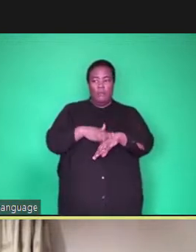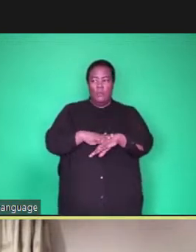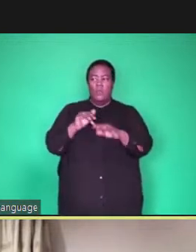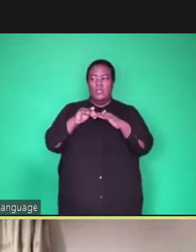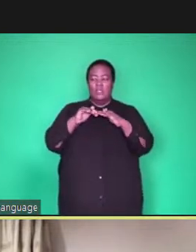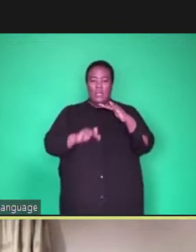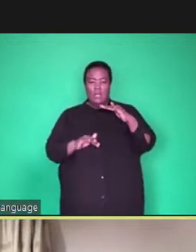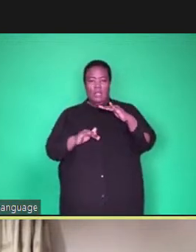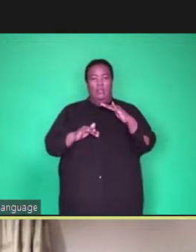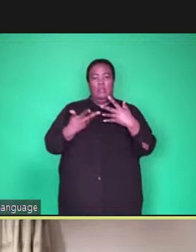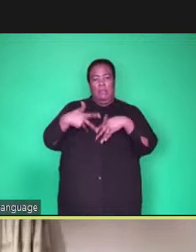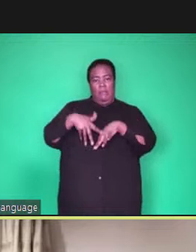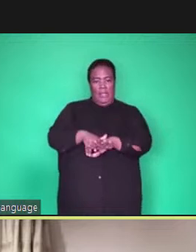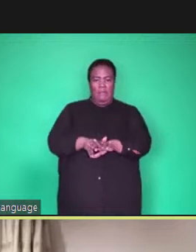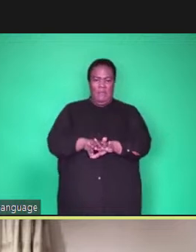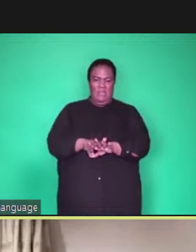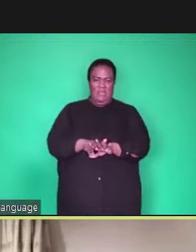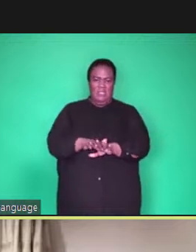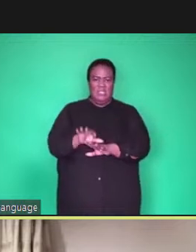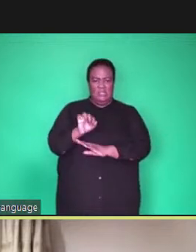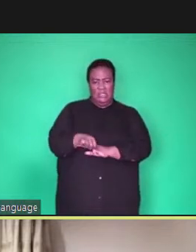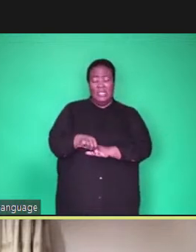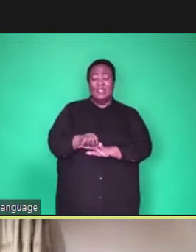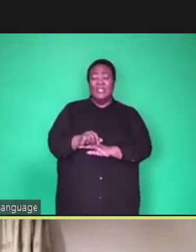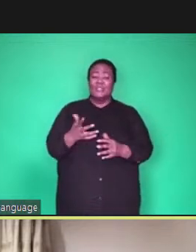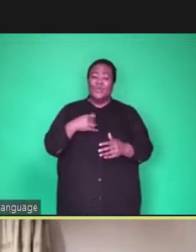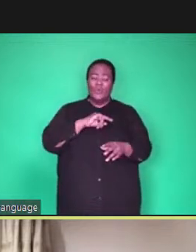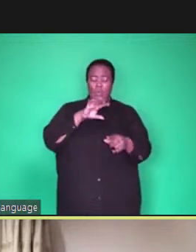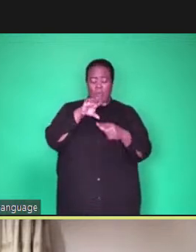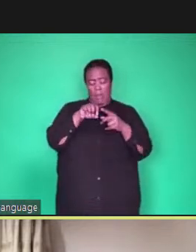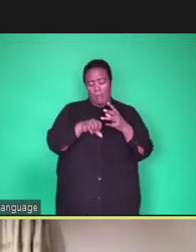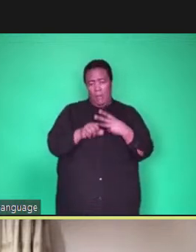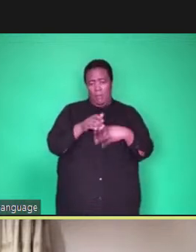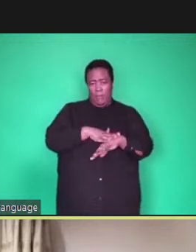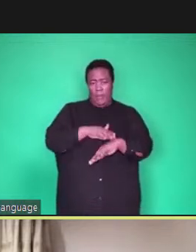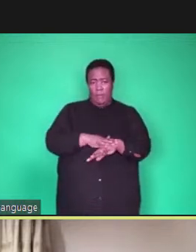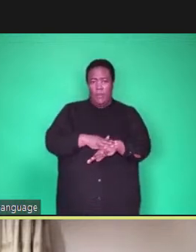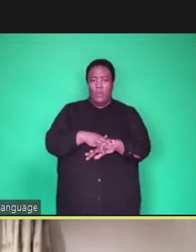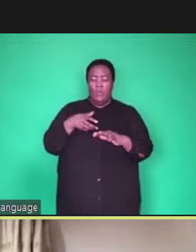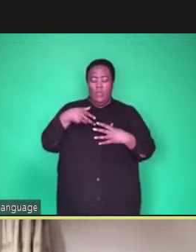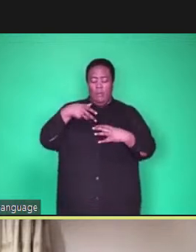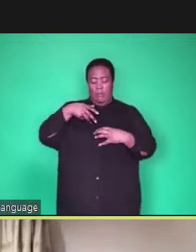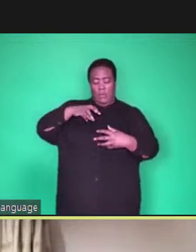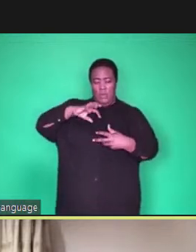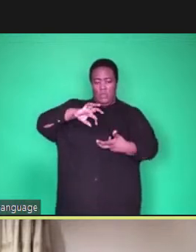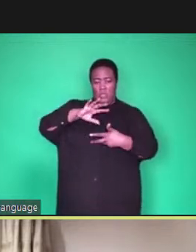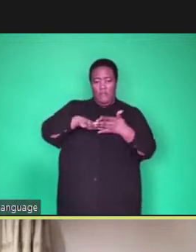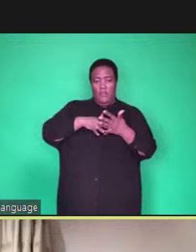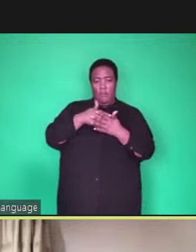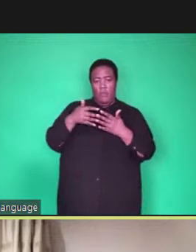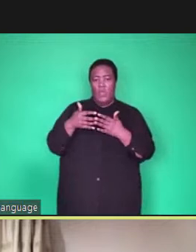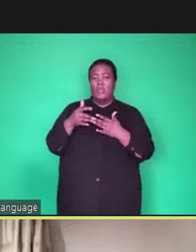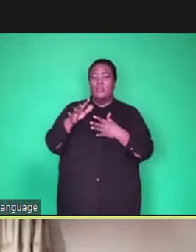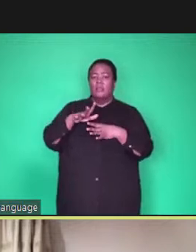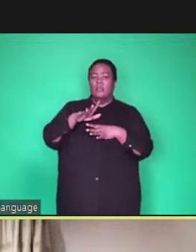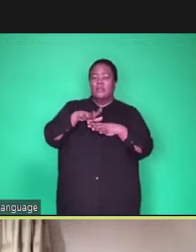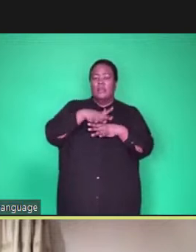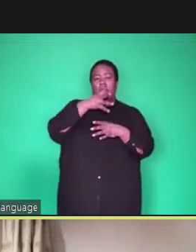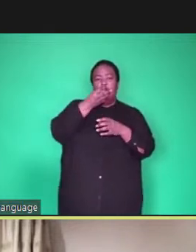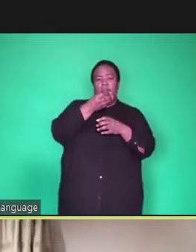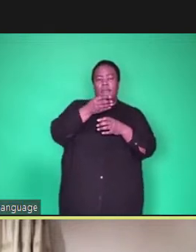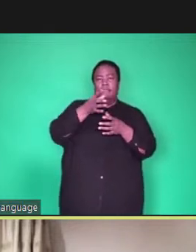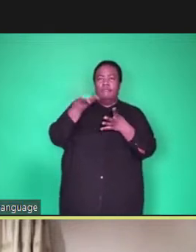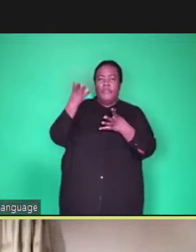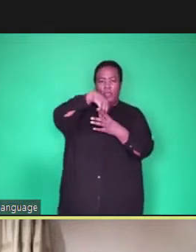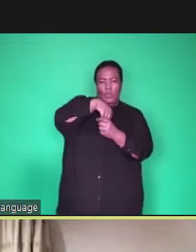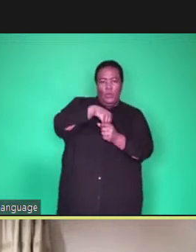implemented. And furthermore, we've found that existing adaptation frameworks don't really account for the impacts that climate change is going to